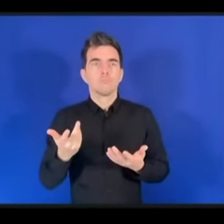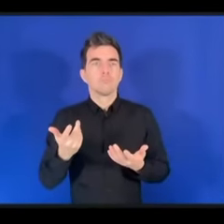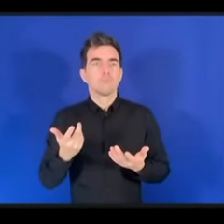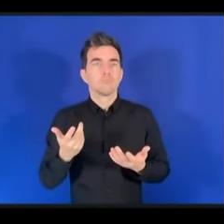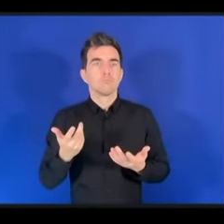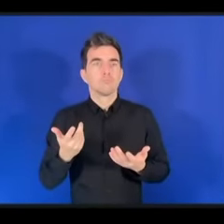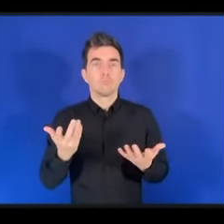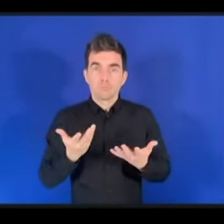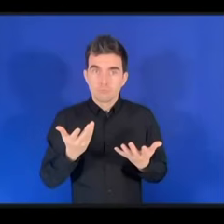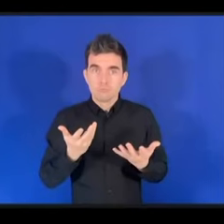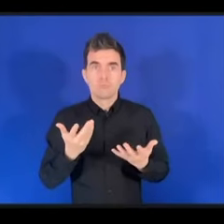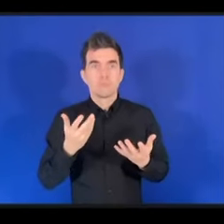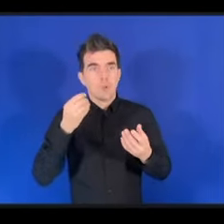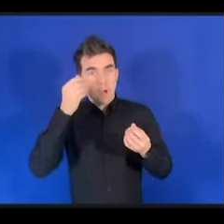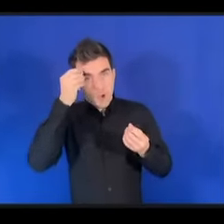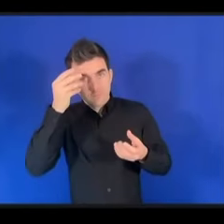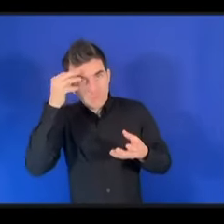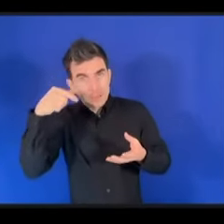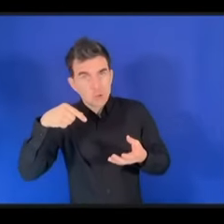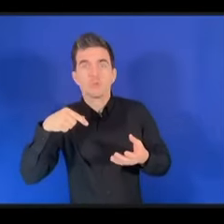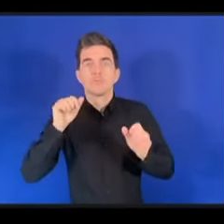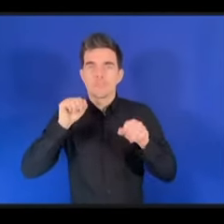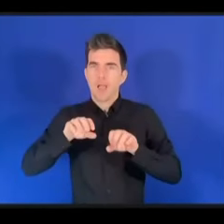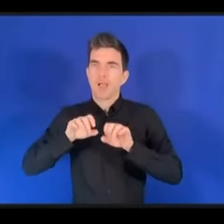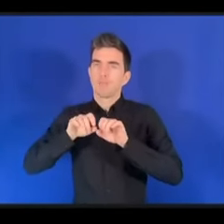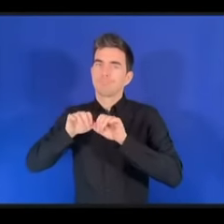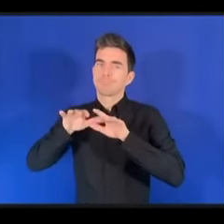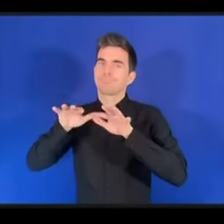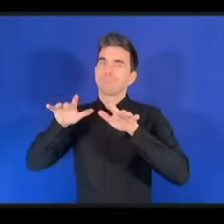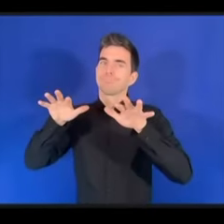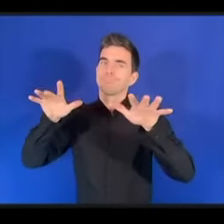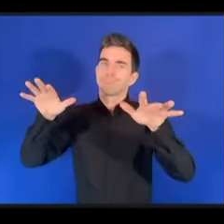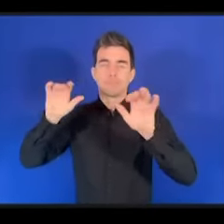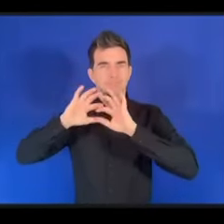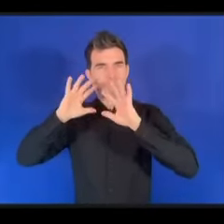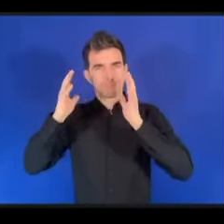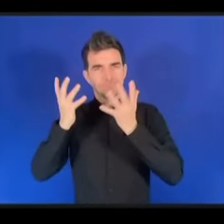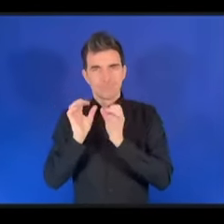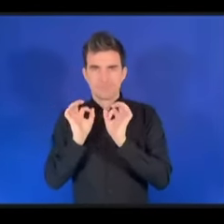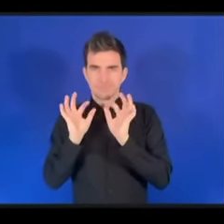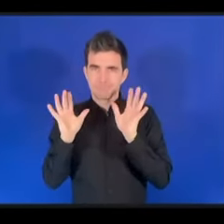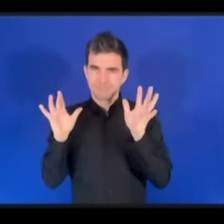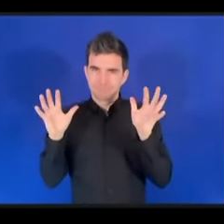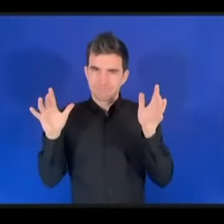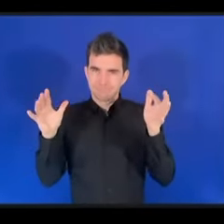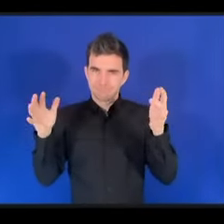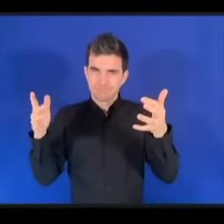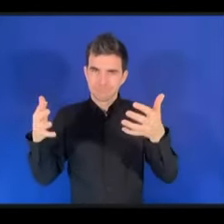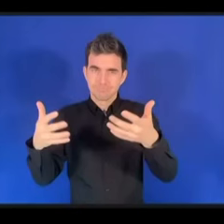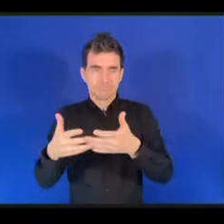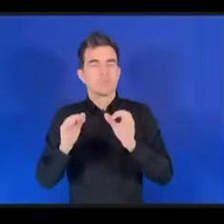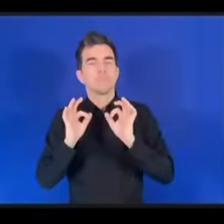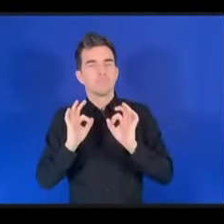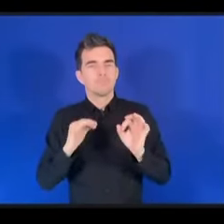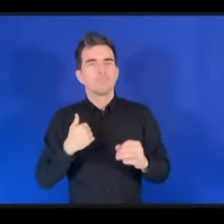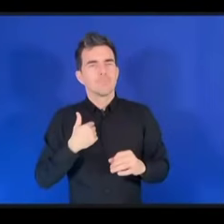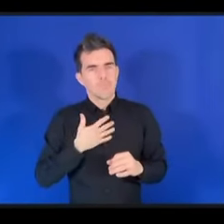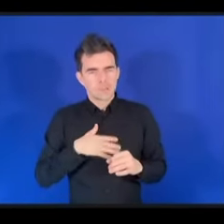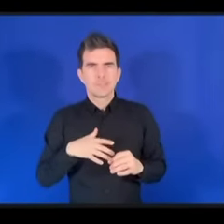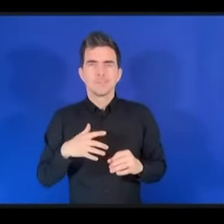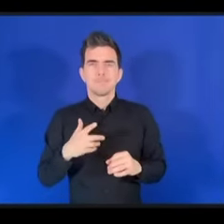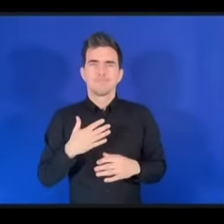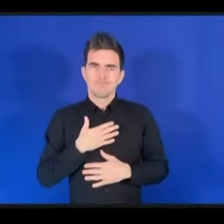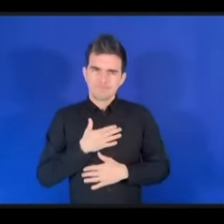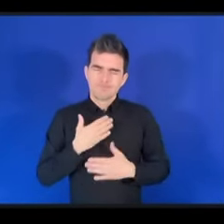gratitude to those who organized this event. So on behalf of the host city of Kyoto, I would like to